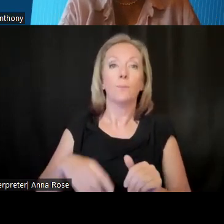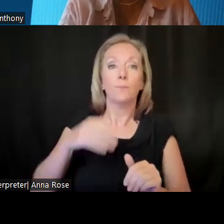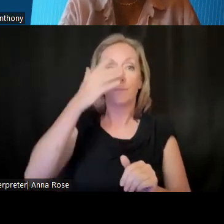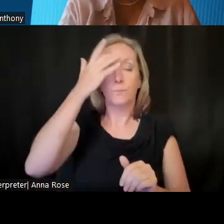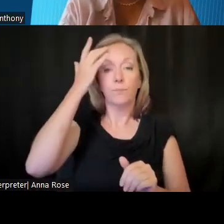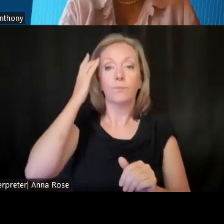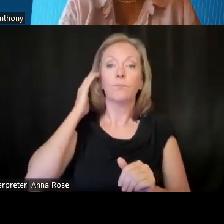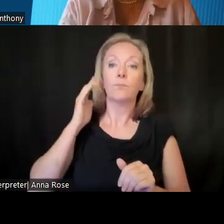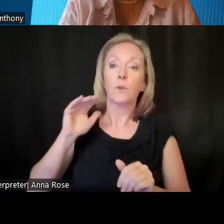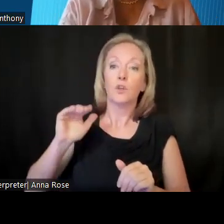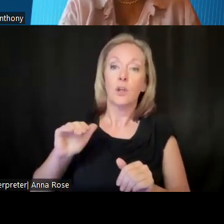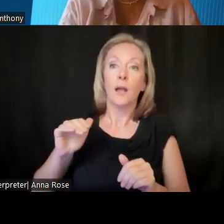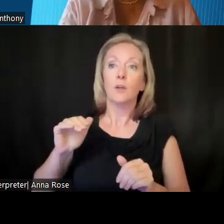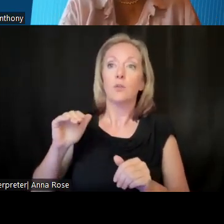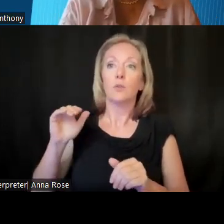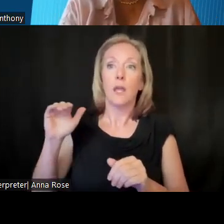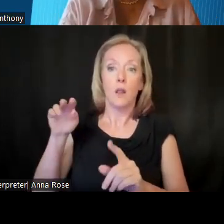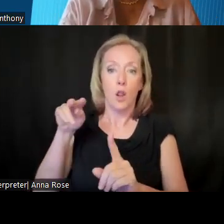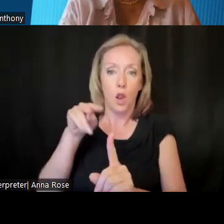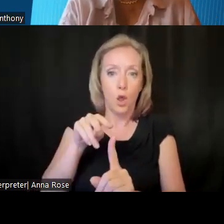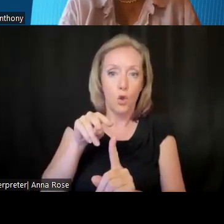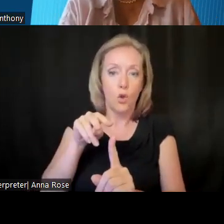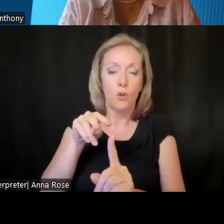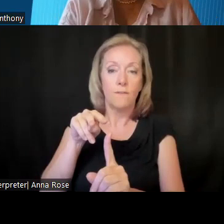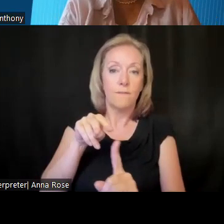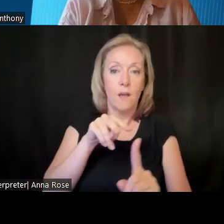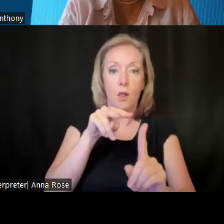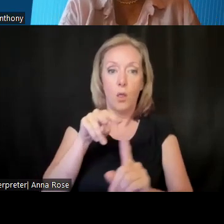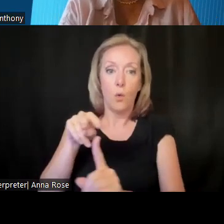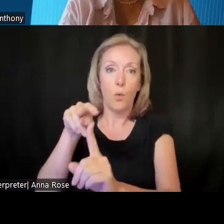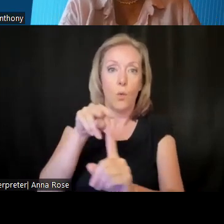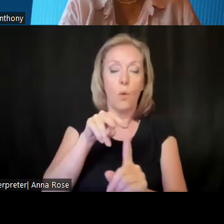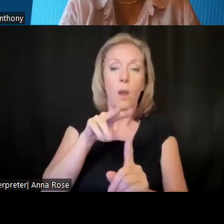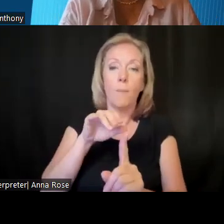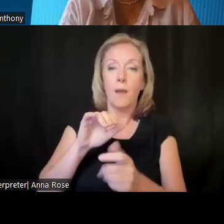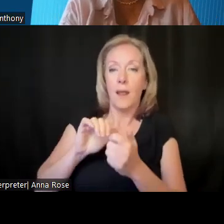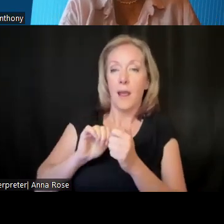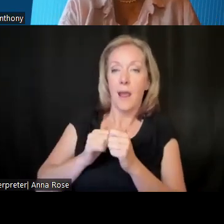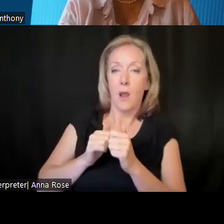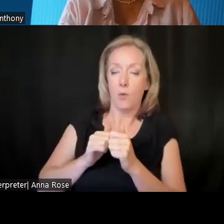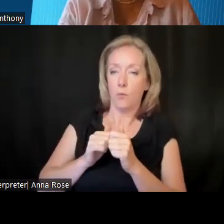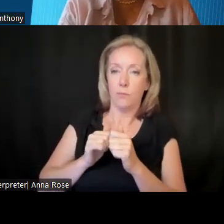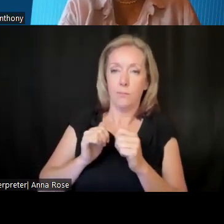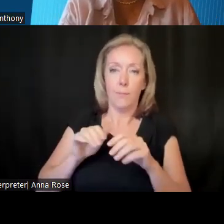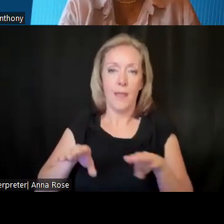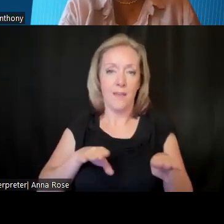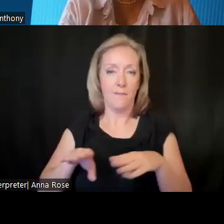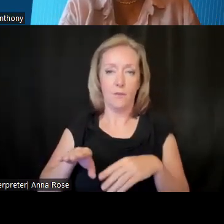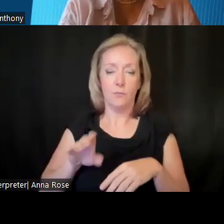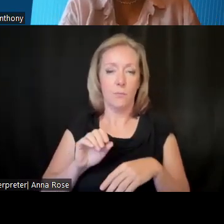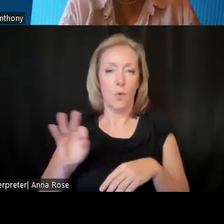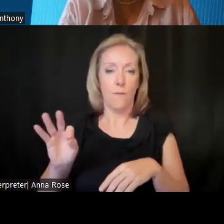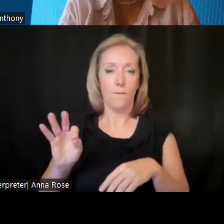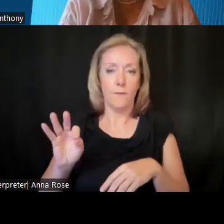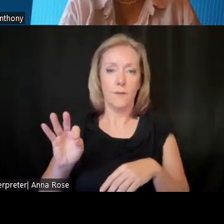still follows, still does some of those things, but how he does it is of concern. So this is when you